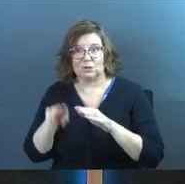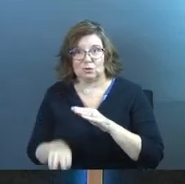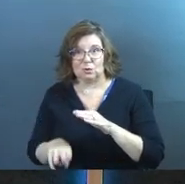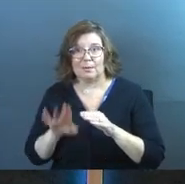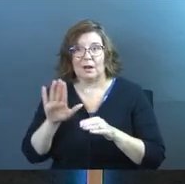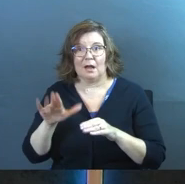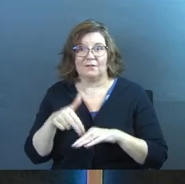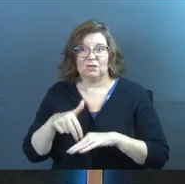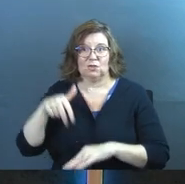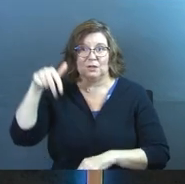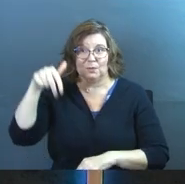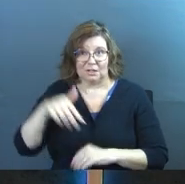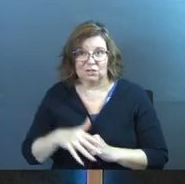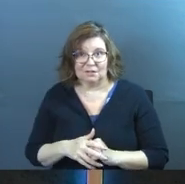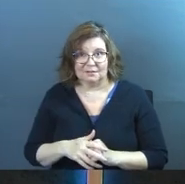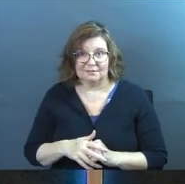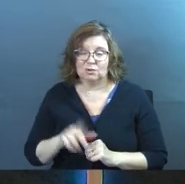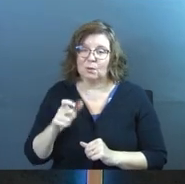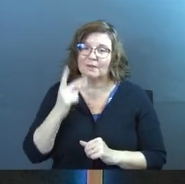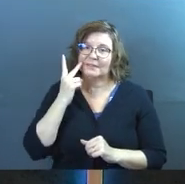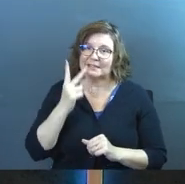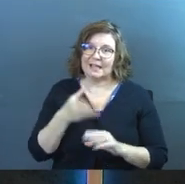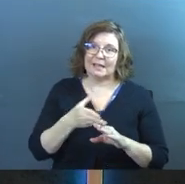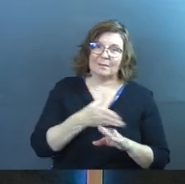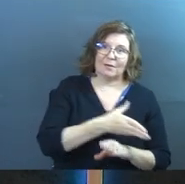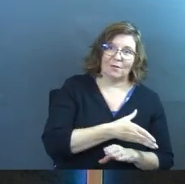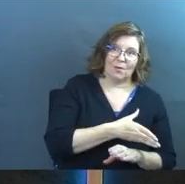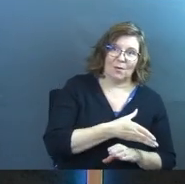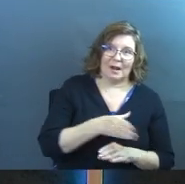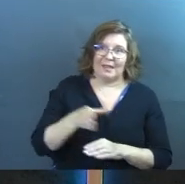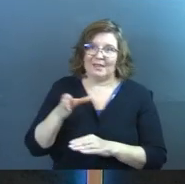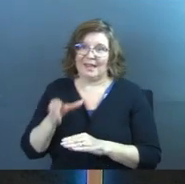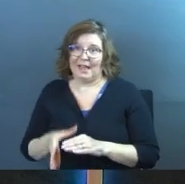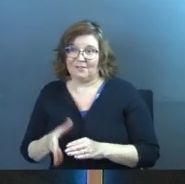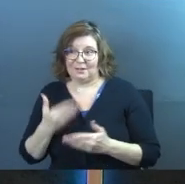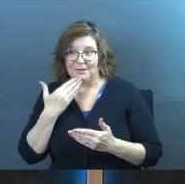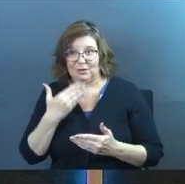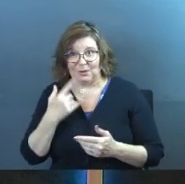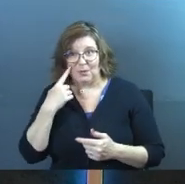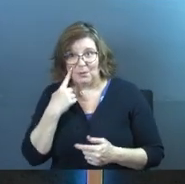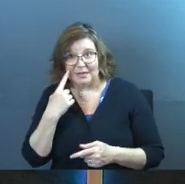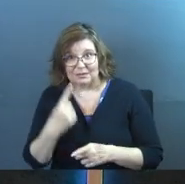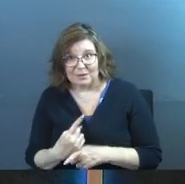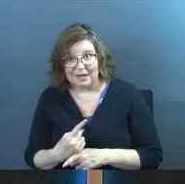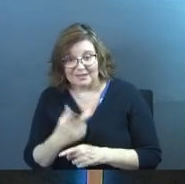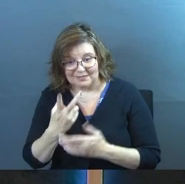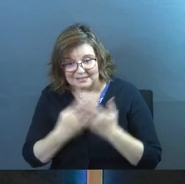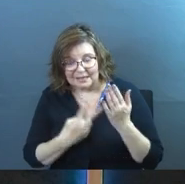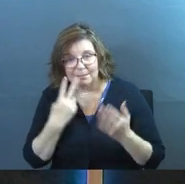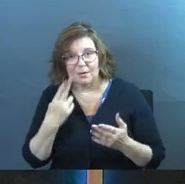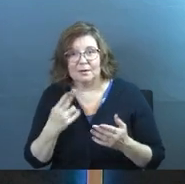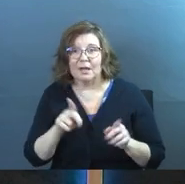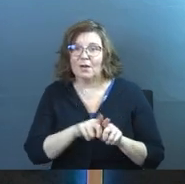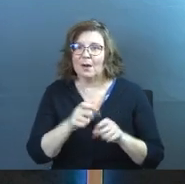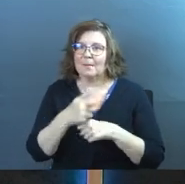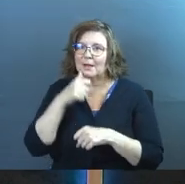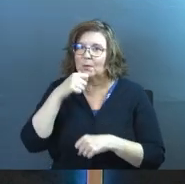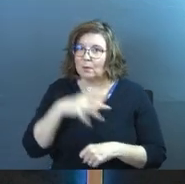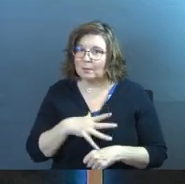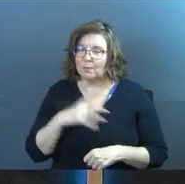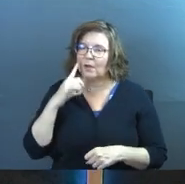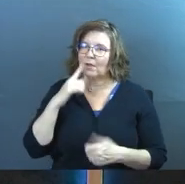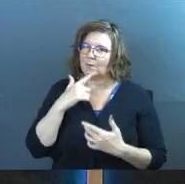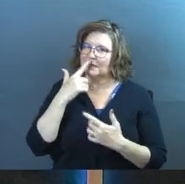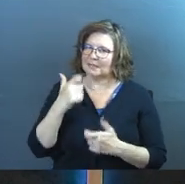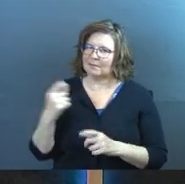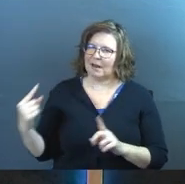and of his resurrection. You got to see the before and after to be a good witness. Amen? Amen. He also made them women, which is interesting. I'm